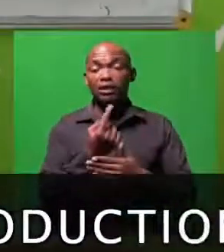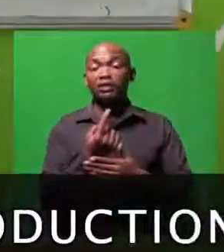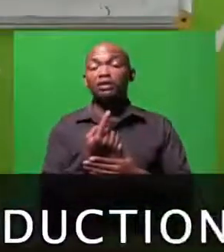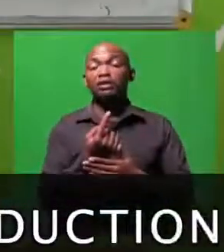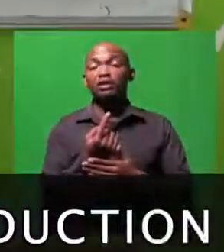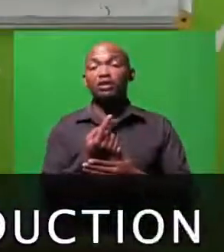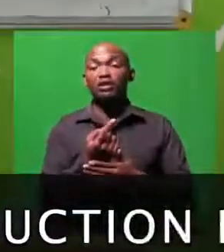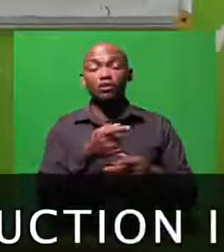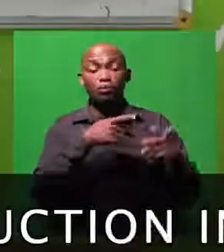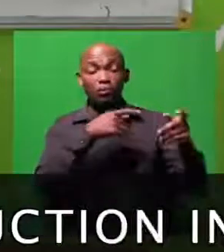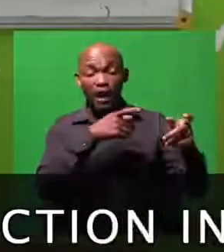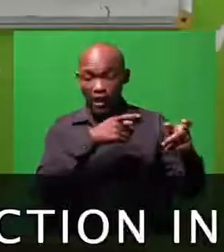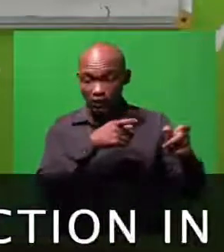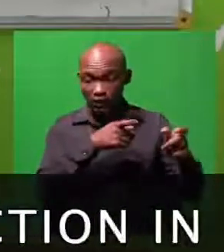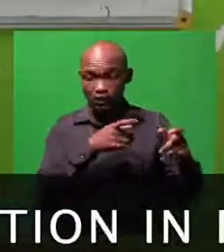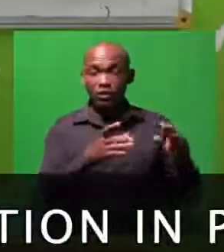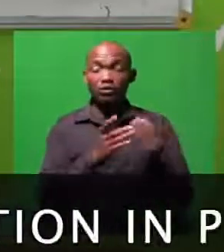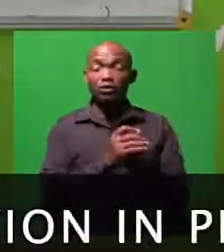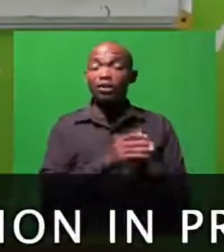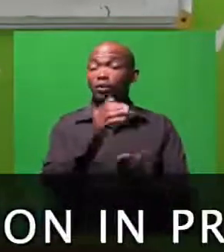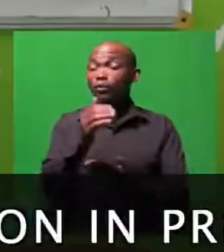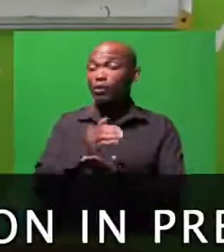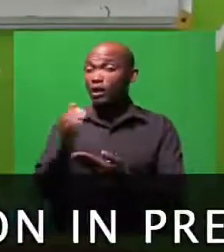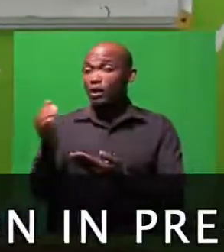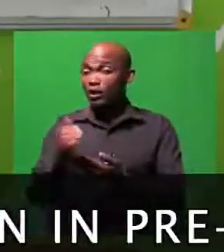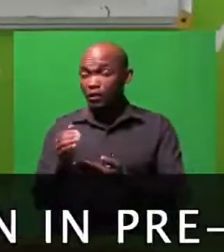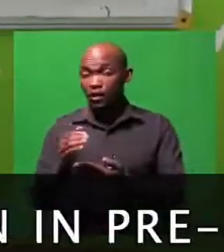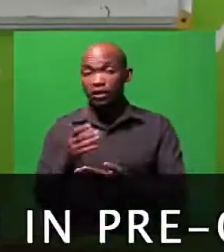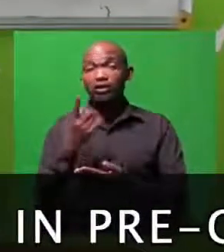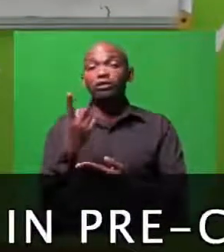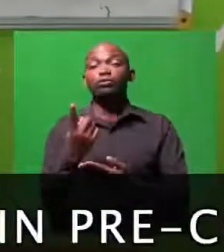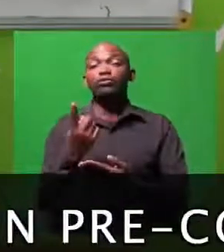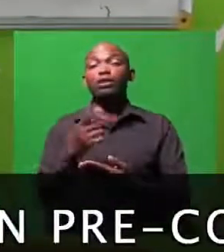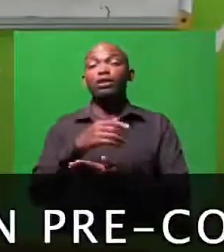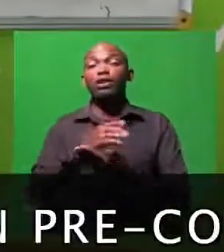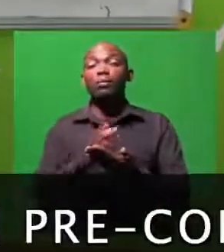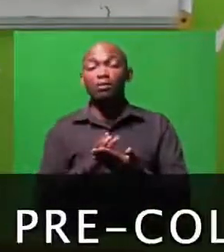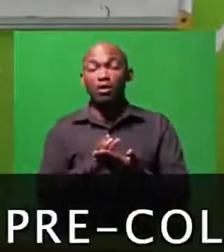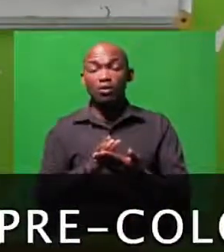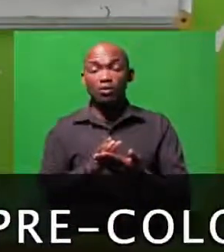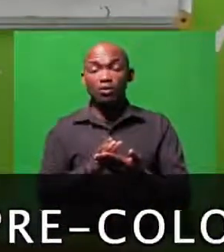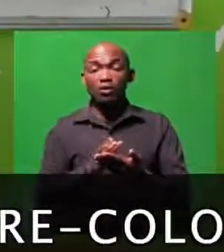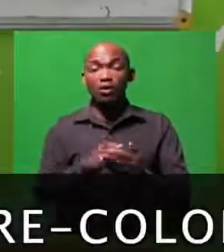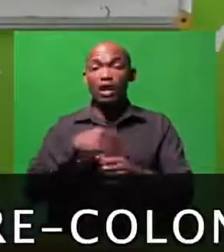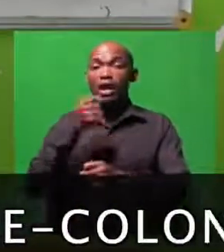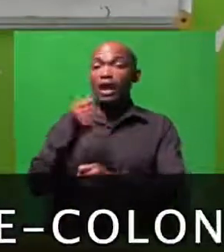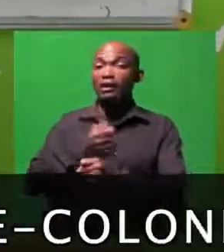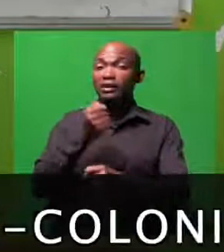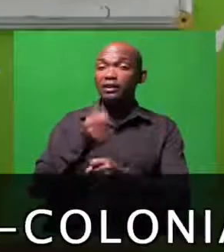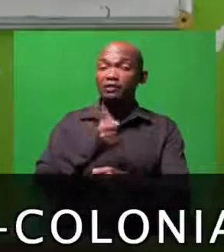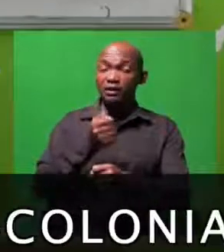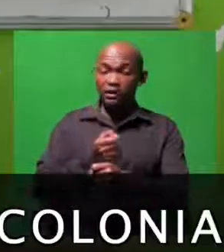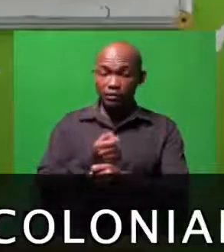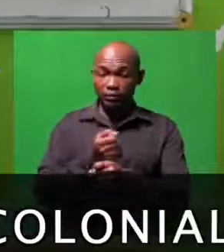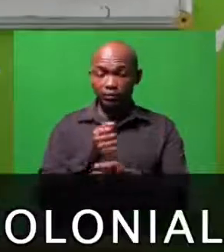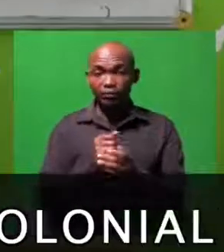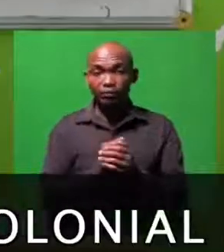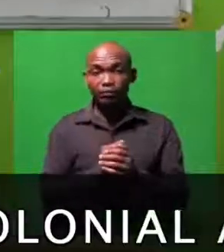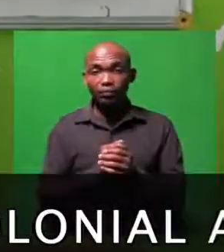And this is what resulted to the hunting and gathering is one of the major